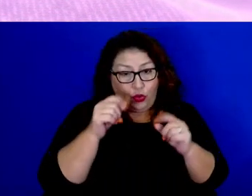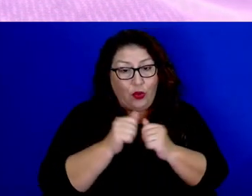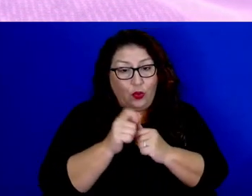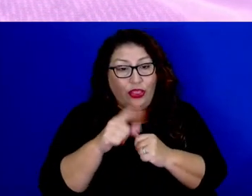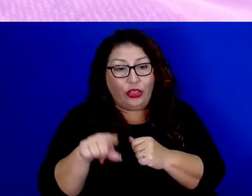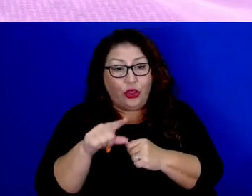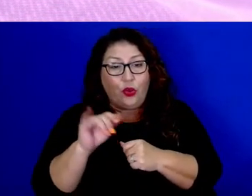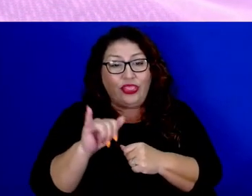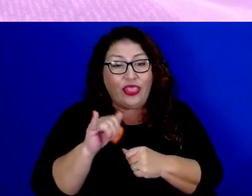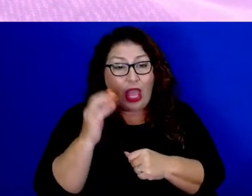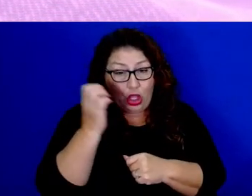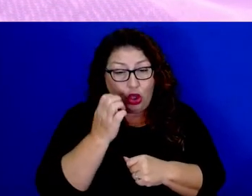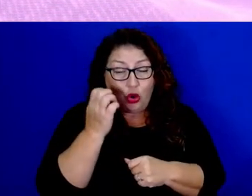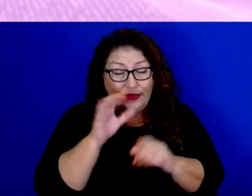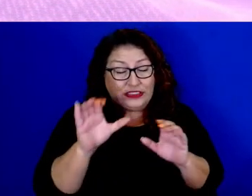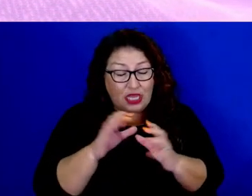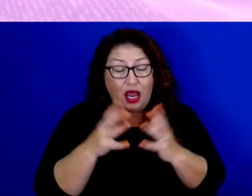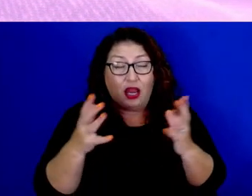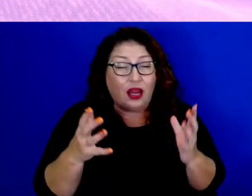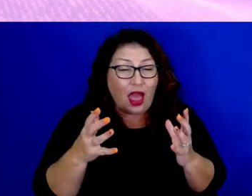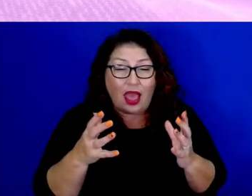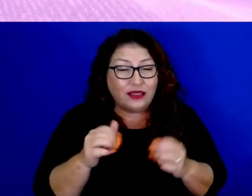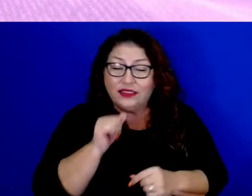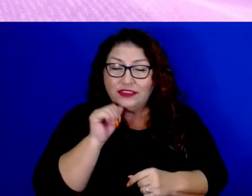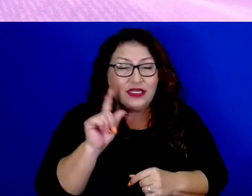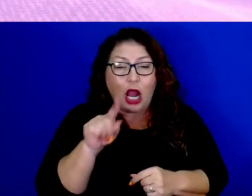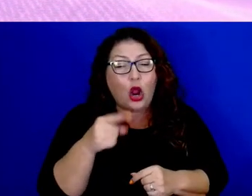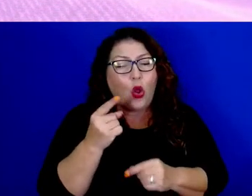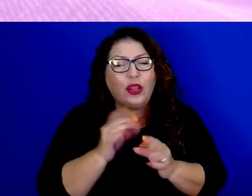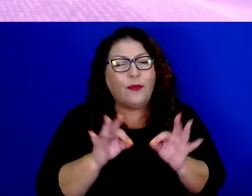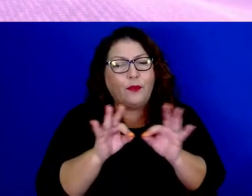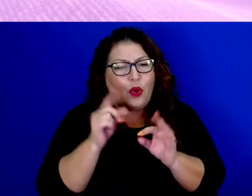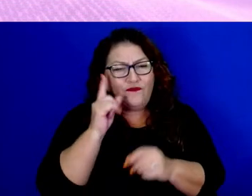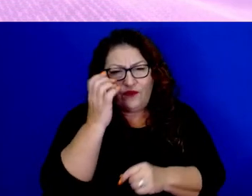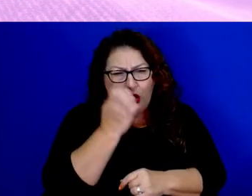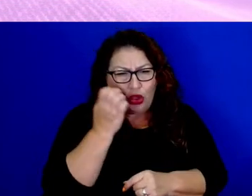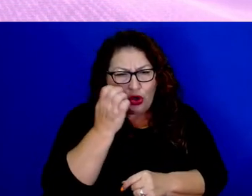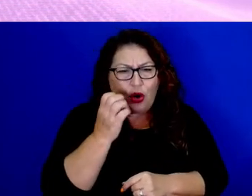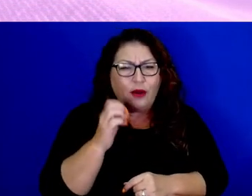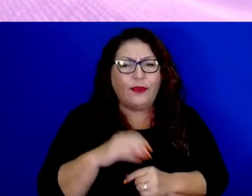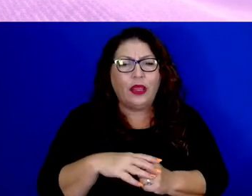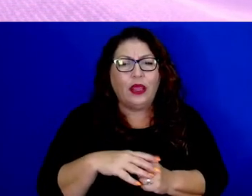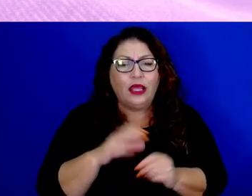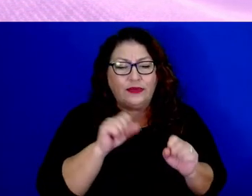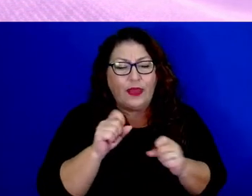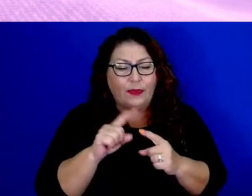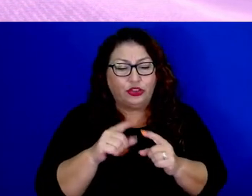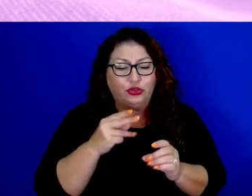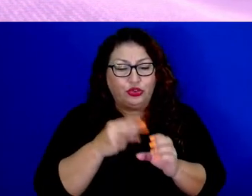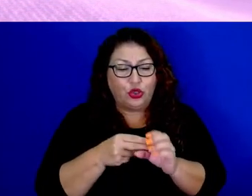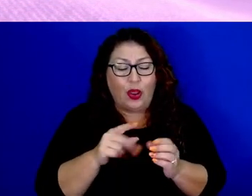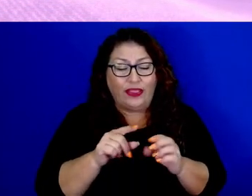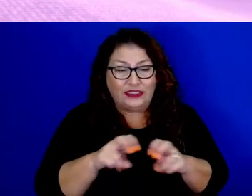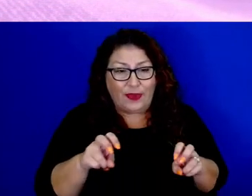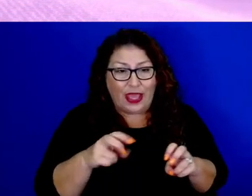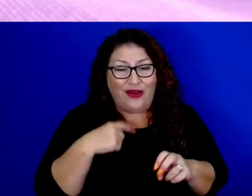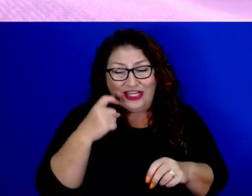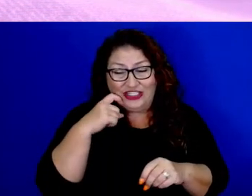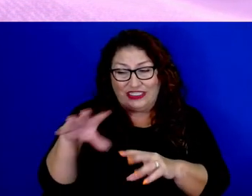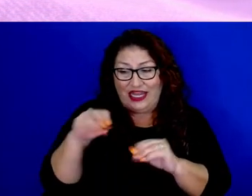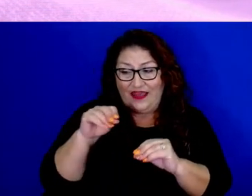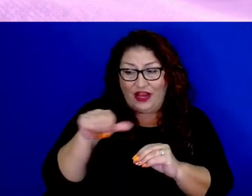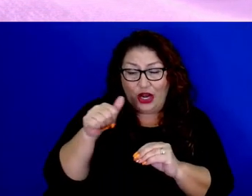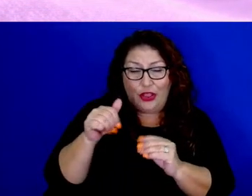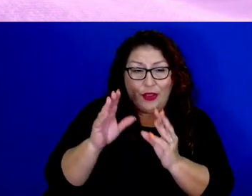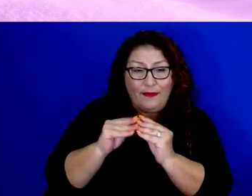lot. It's not only important for Europe. In order to join this panel, I just left another meeting where we're talking